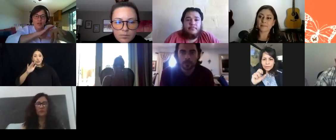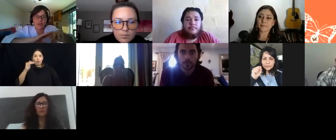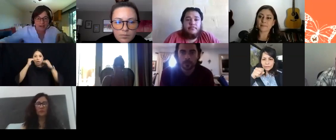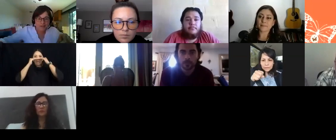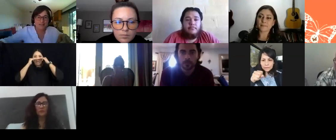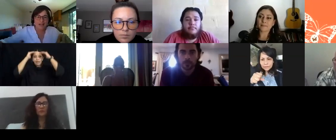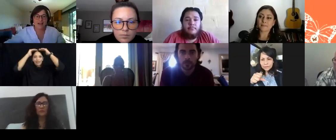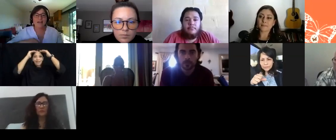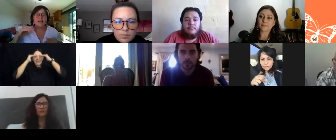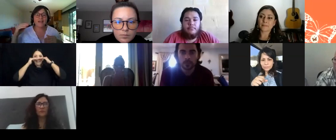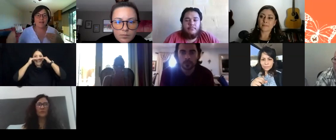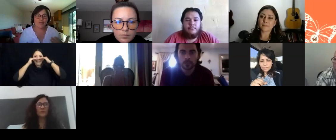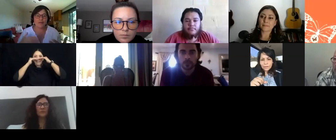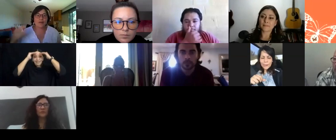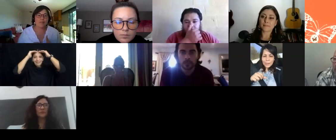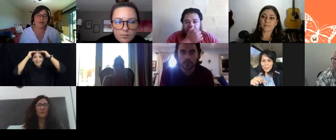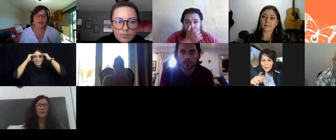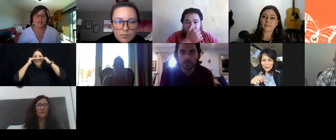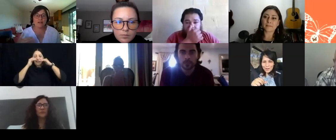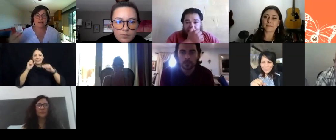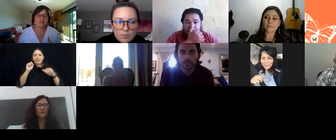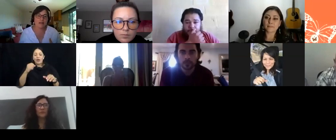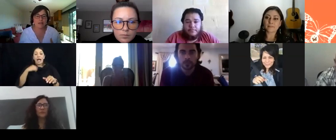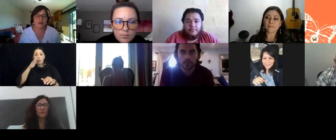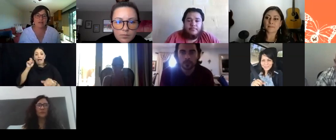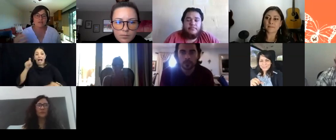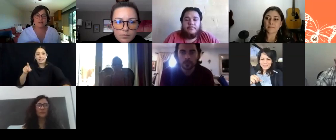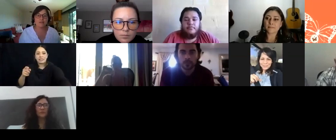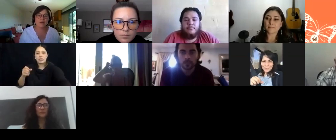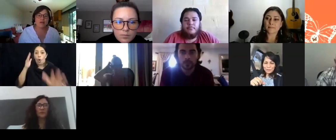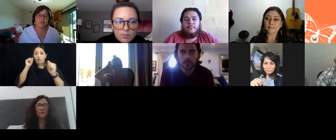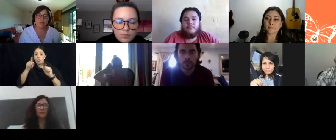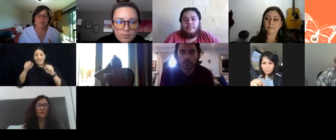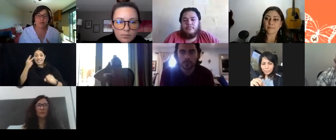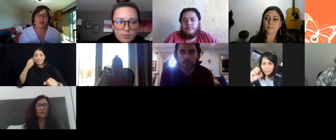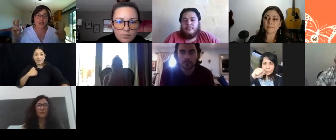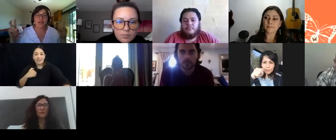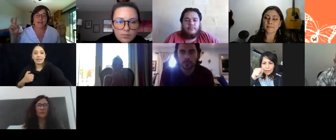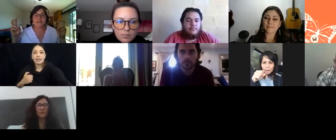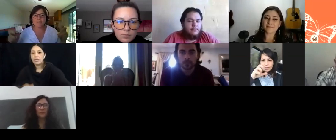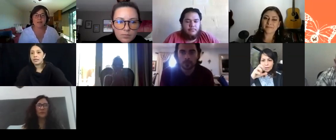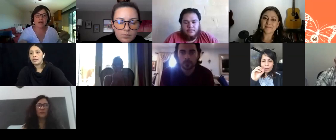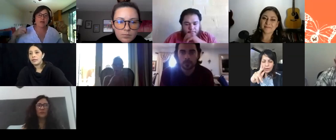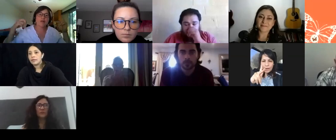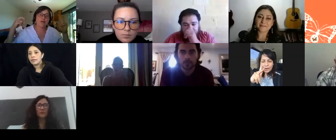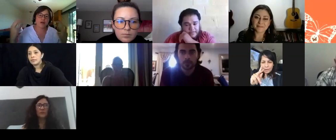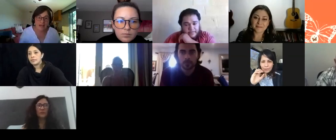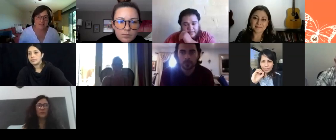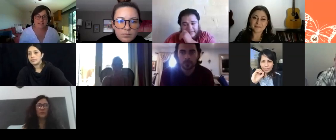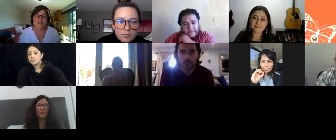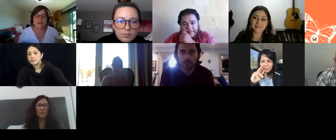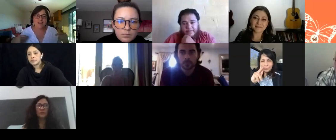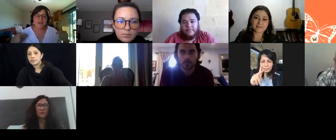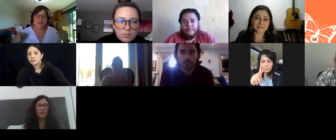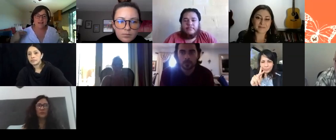the lighter side. If you compared me to other Salvadoreños who maybe don't look as Salvadoreño or